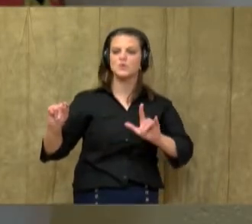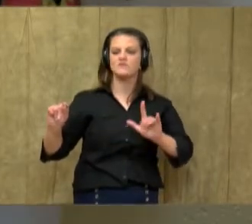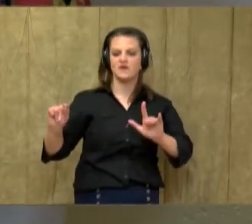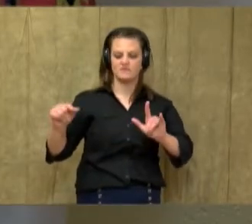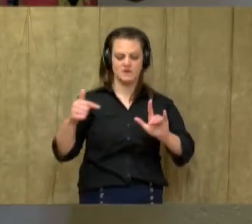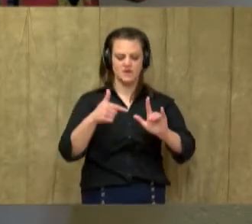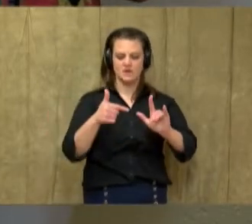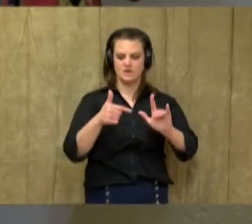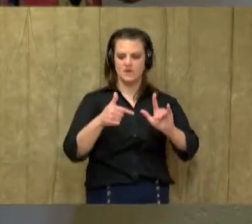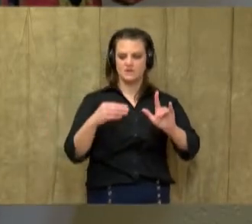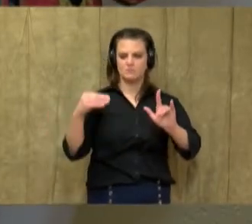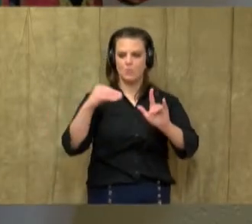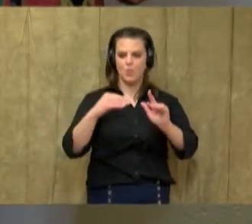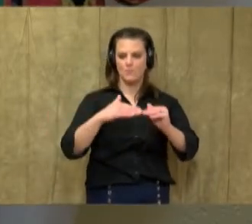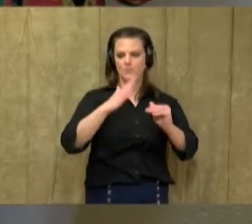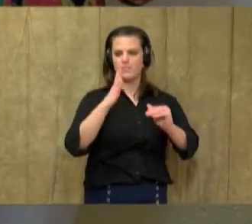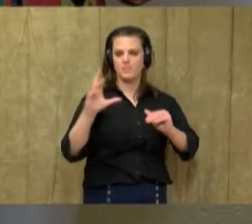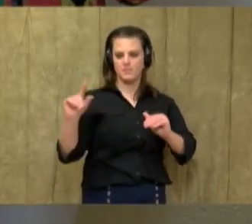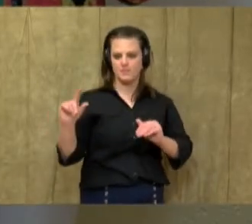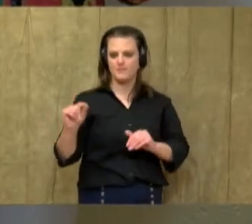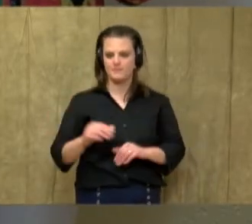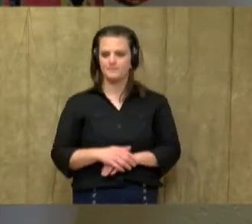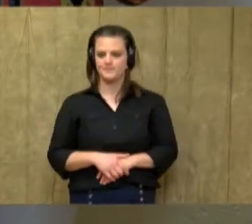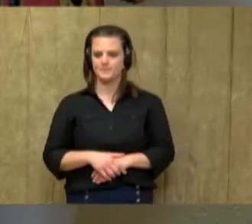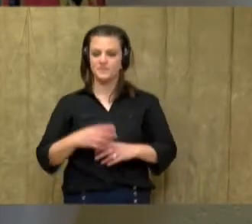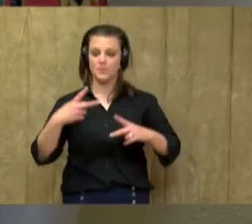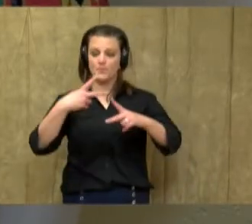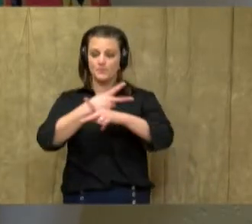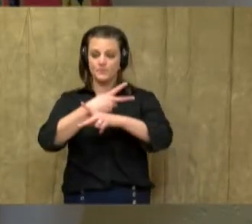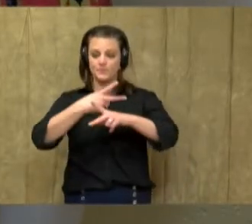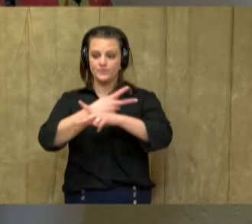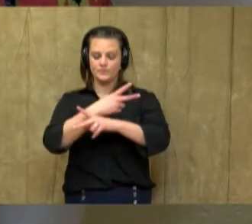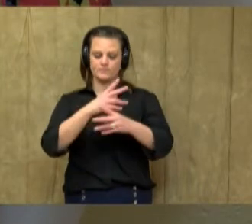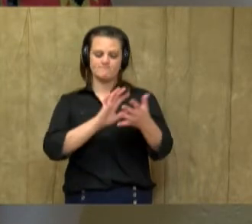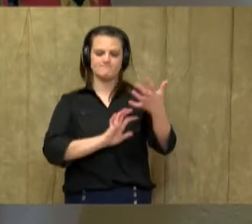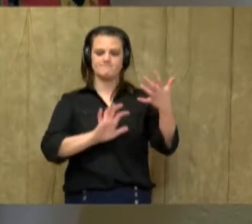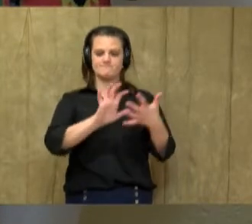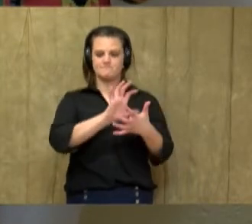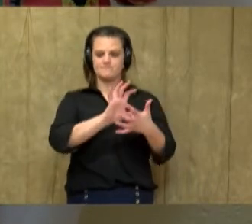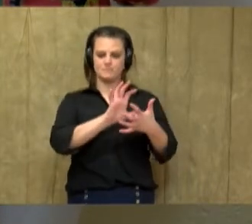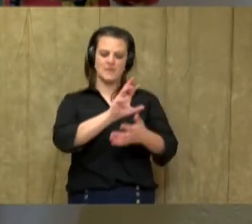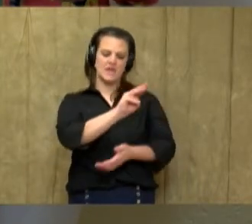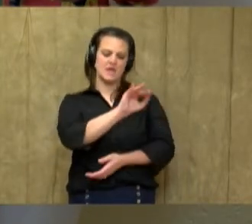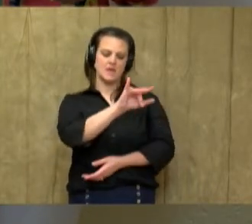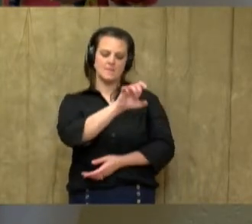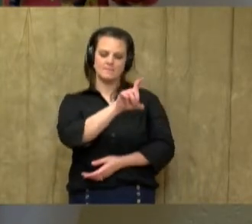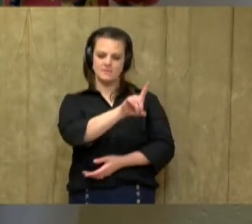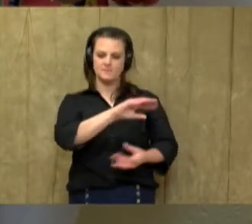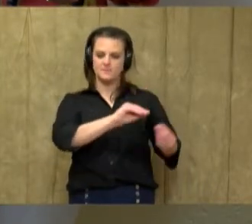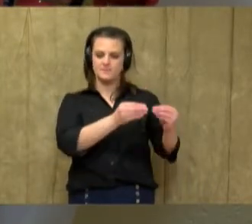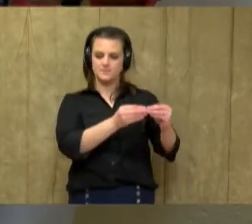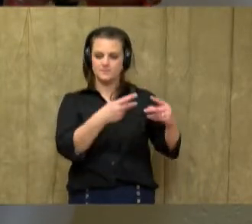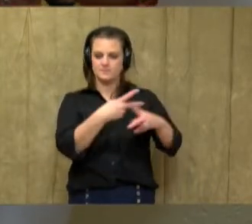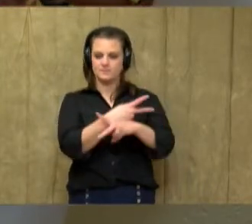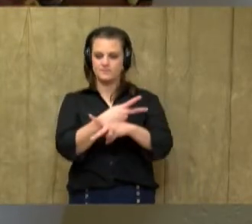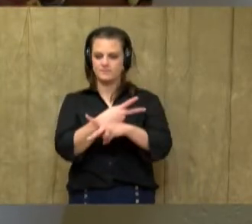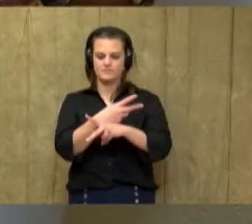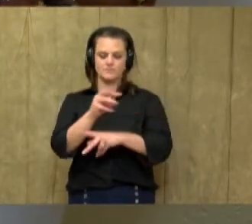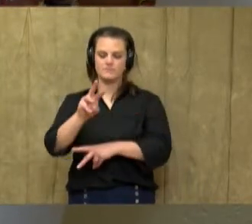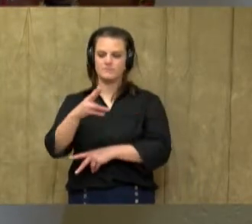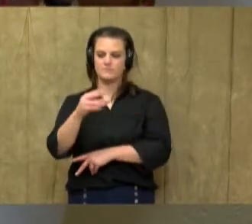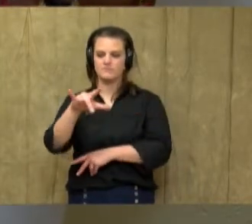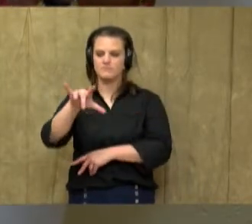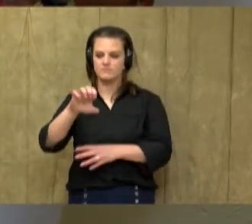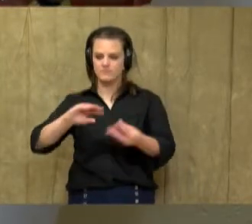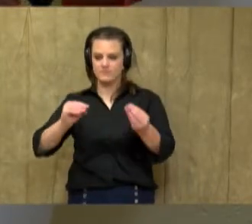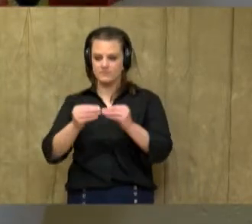see multiplying mixed numbers times whole numbers, it's not as hard as you think if you leave it